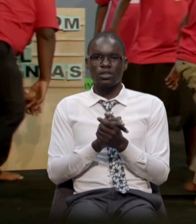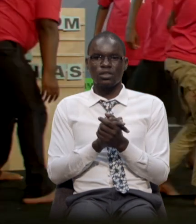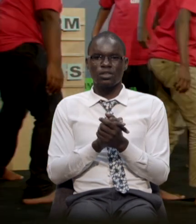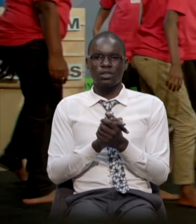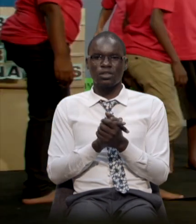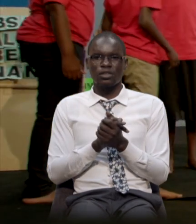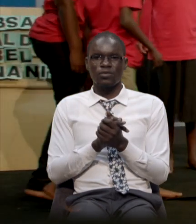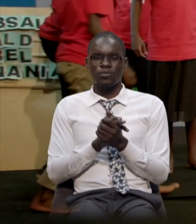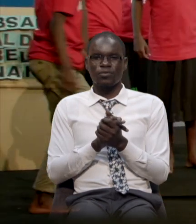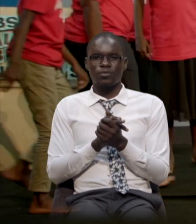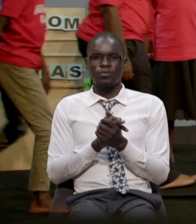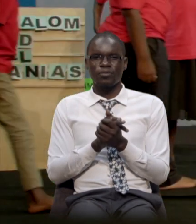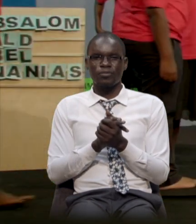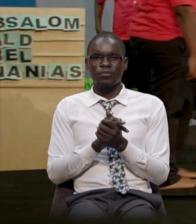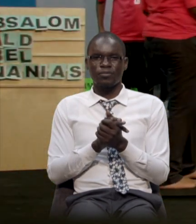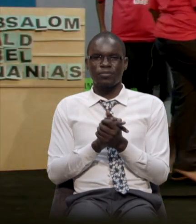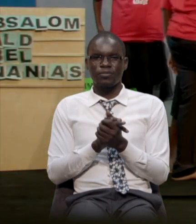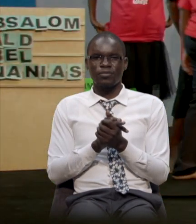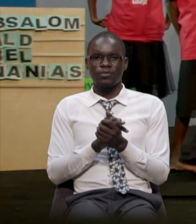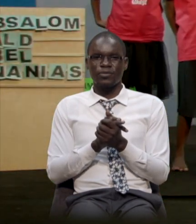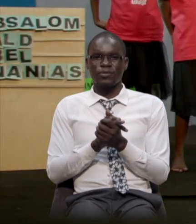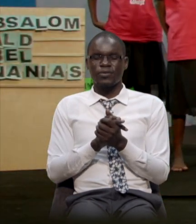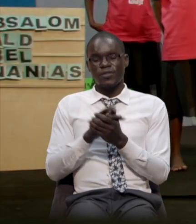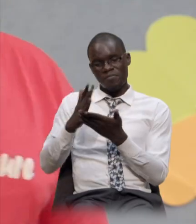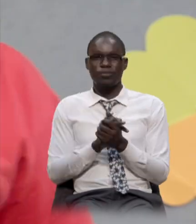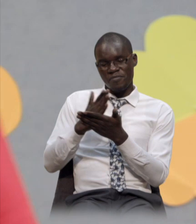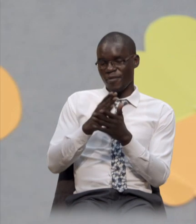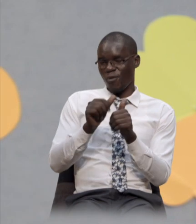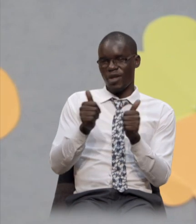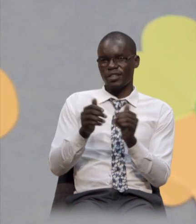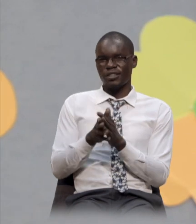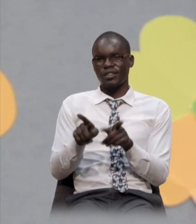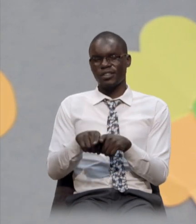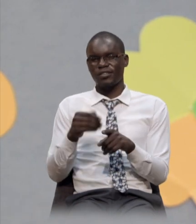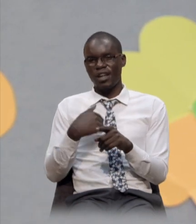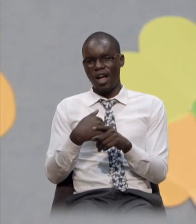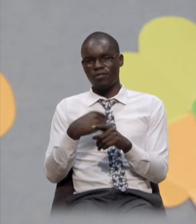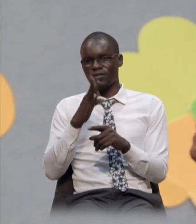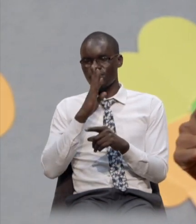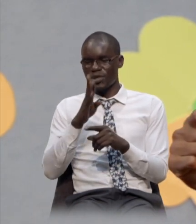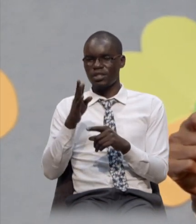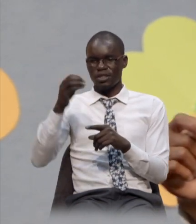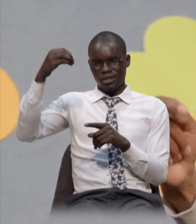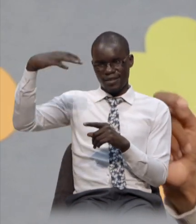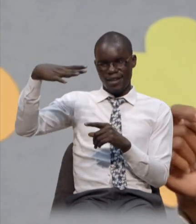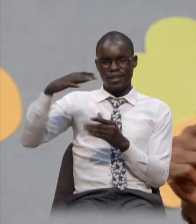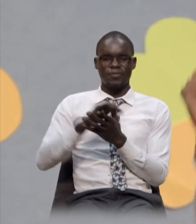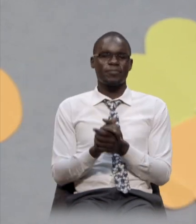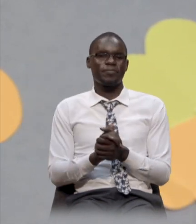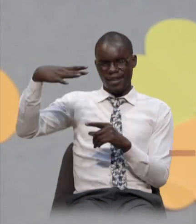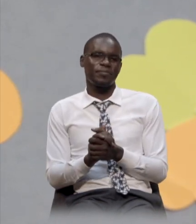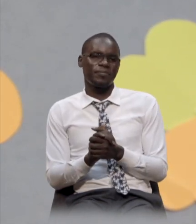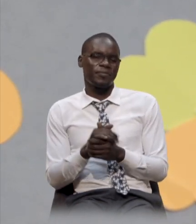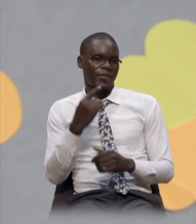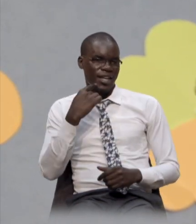are trying. You see, they are organizing it well. And they have to organize. And then it has to come clear. Aha. Uh-huh. I'll